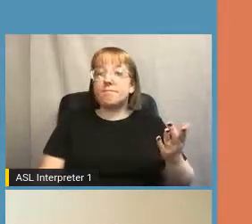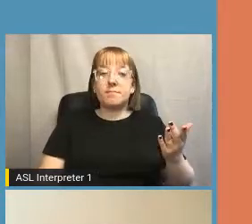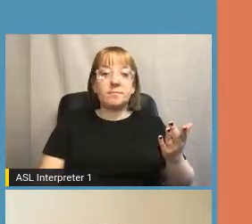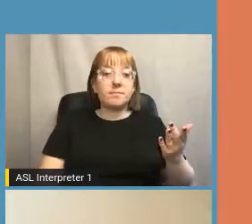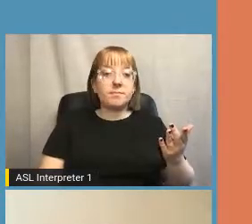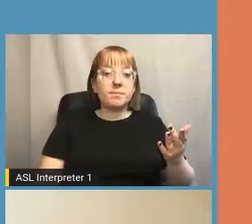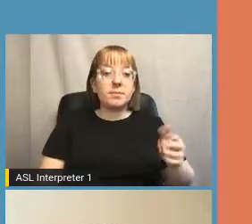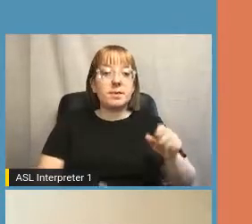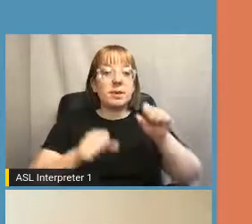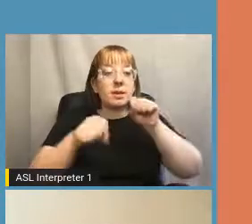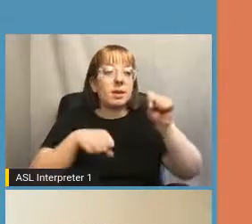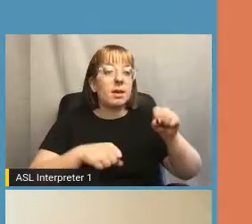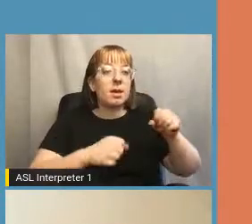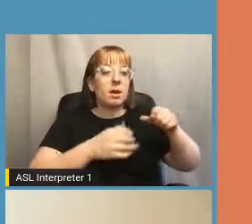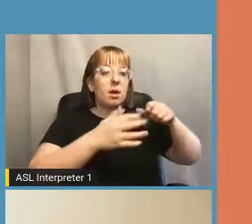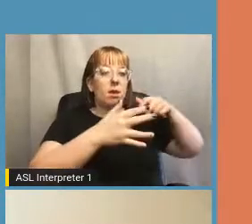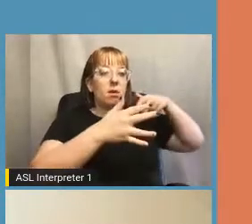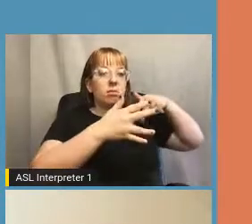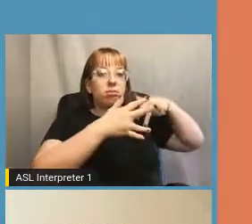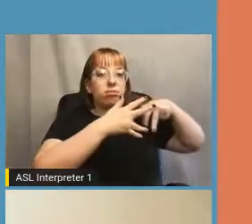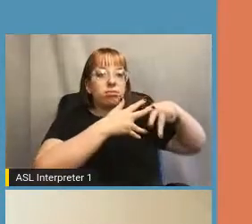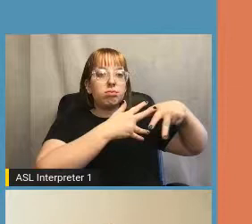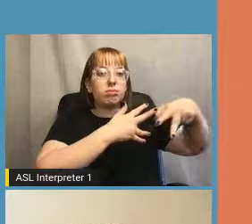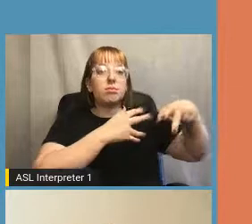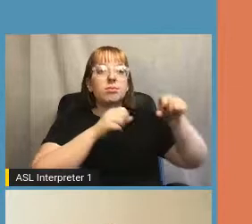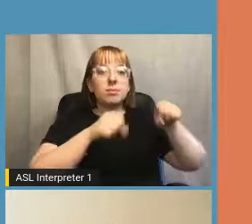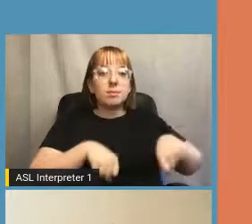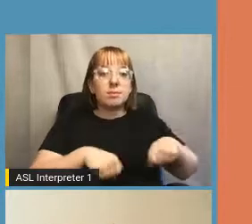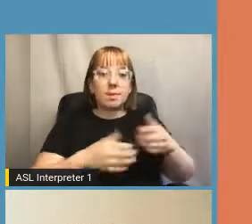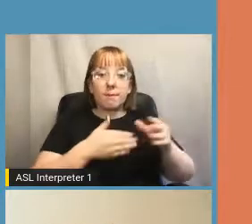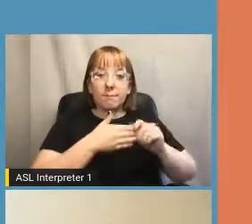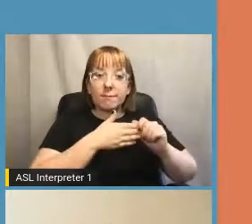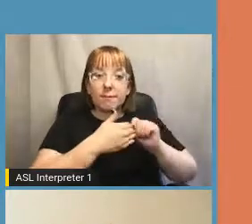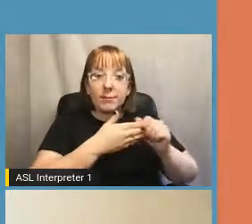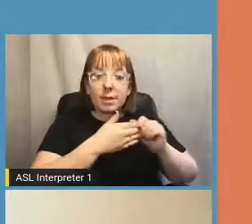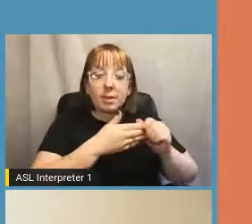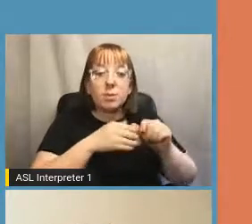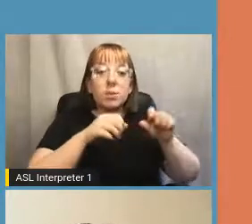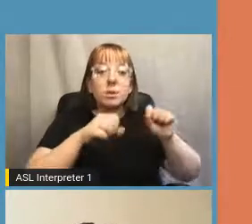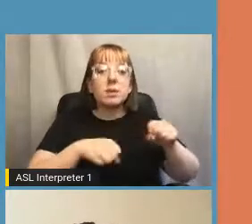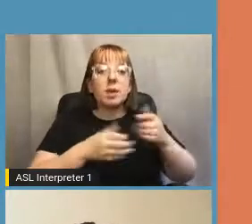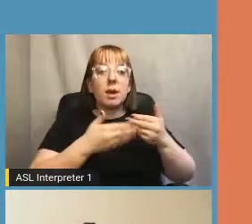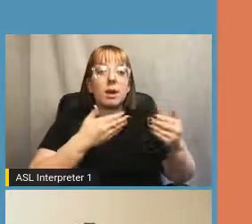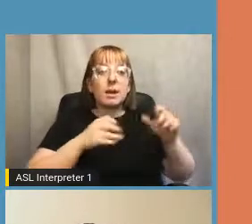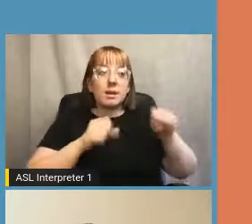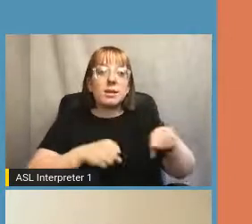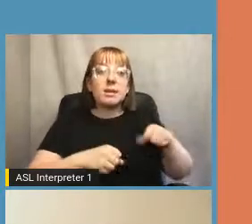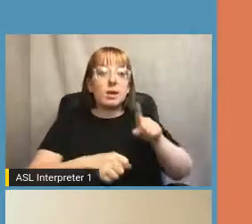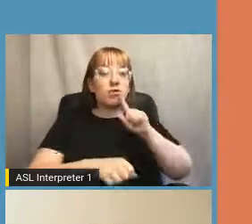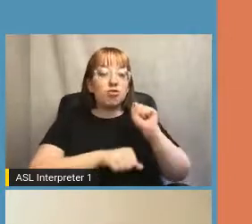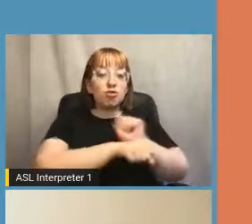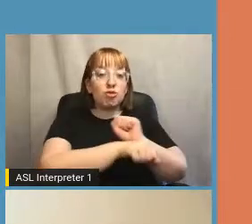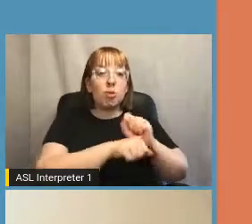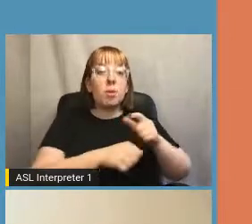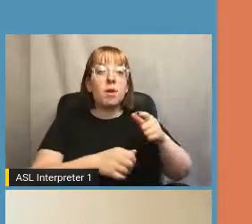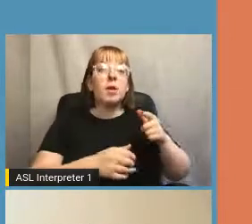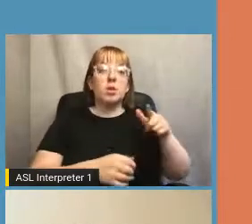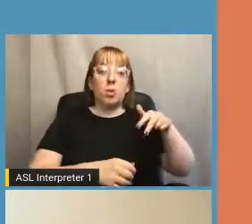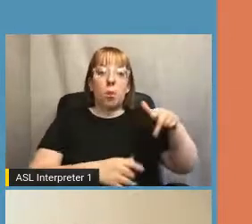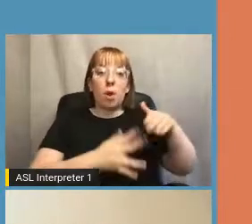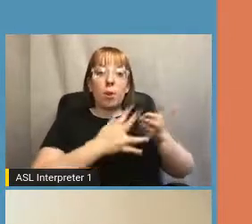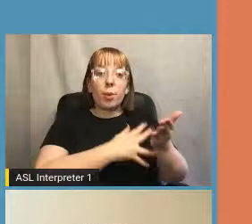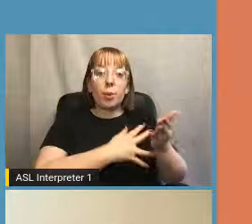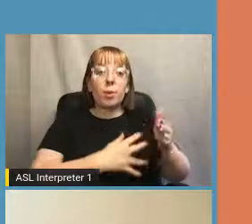where you can walk through them. They're flexible so that you can make it so that objects, you can walk through them. So you could have something that appears